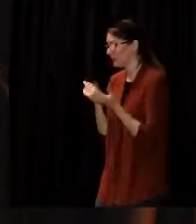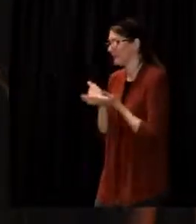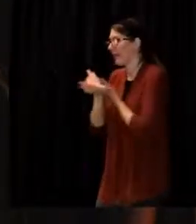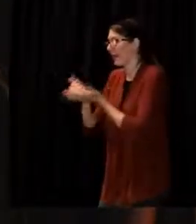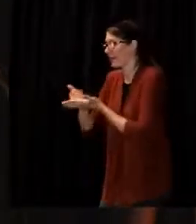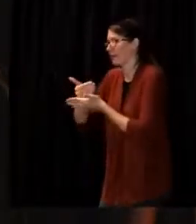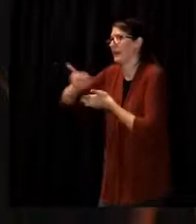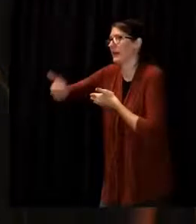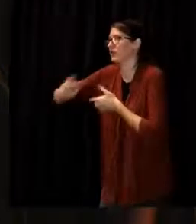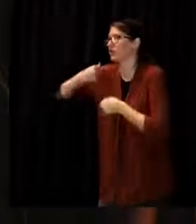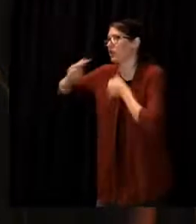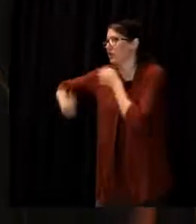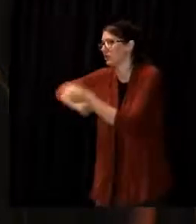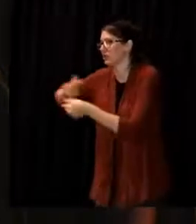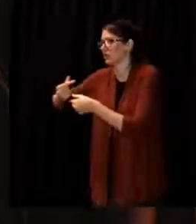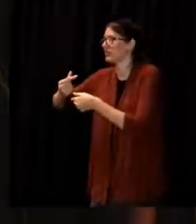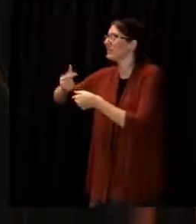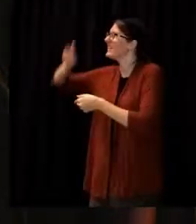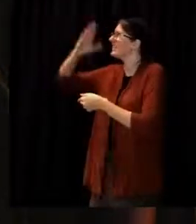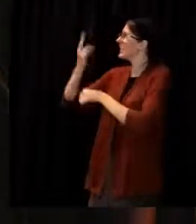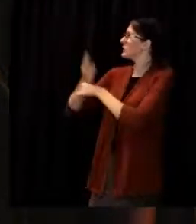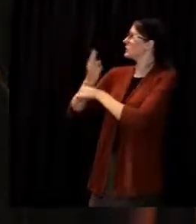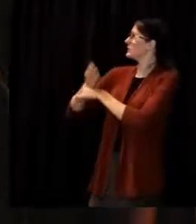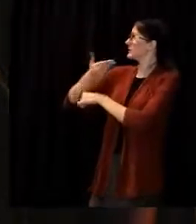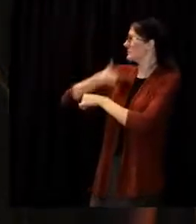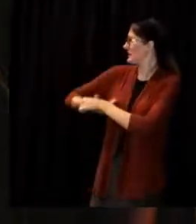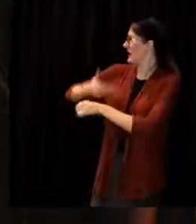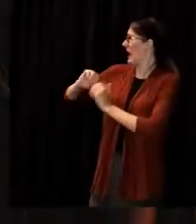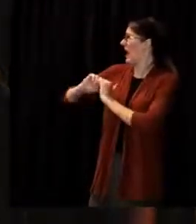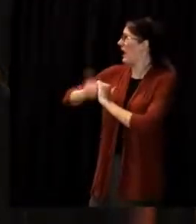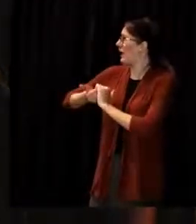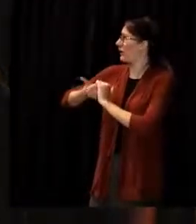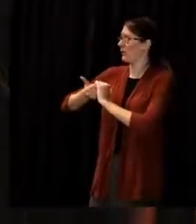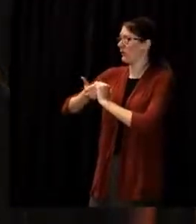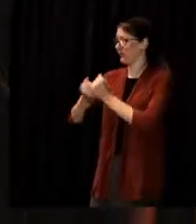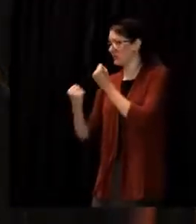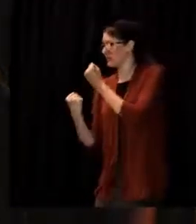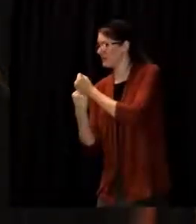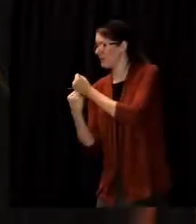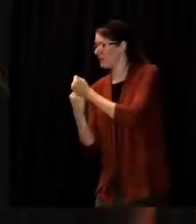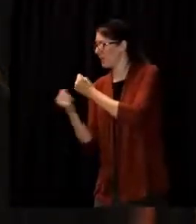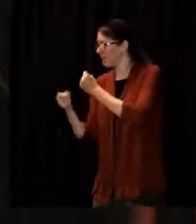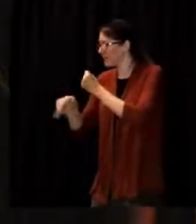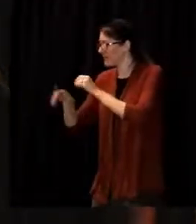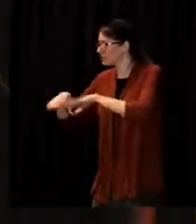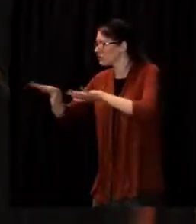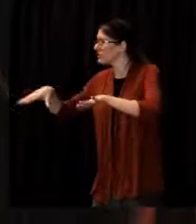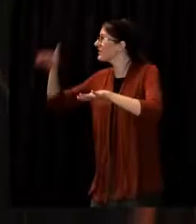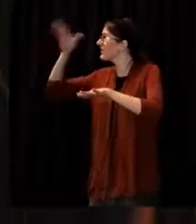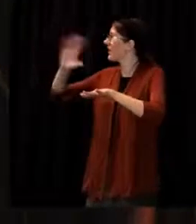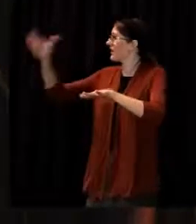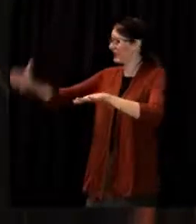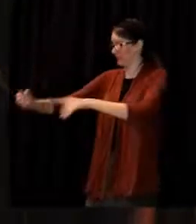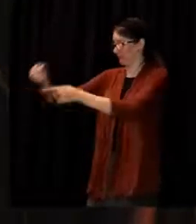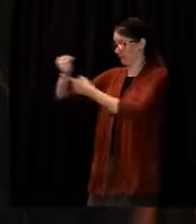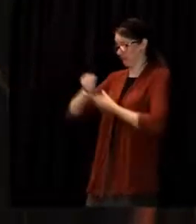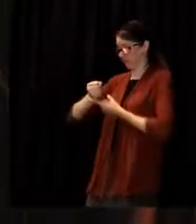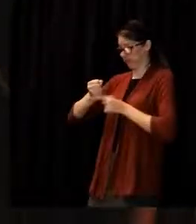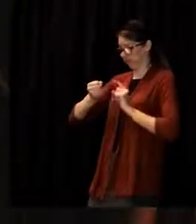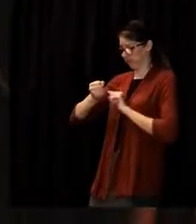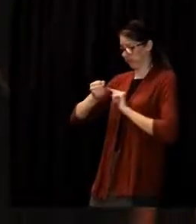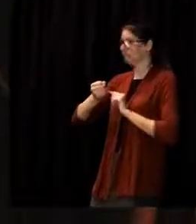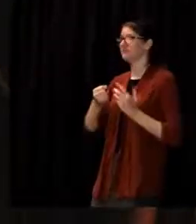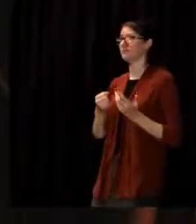generation? How can God use me to invest and strengthen and build up these children that God has put in our path? And we want to